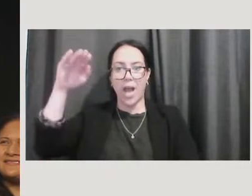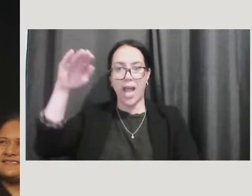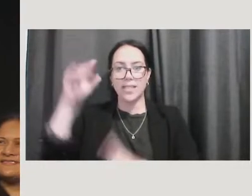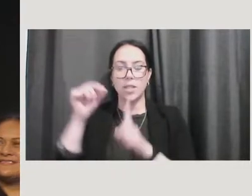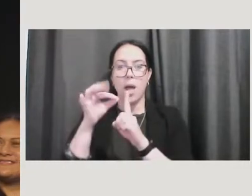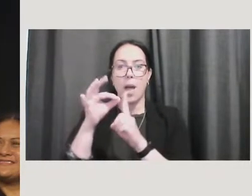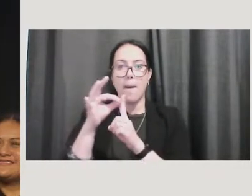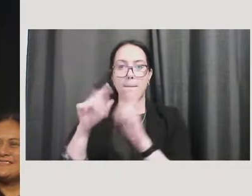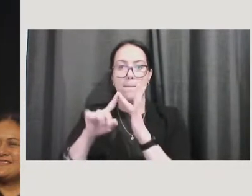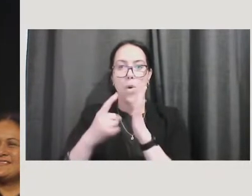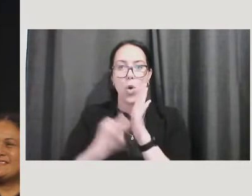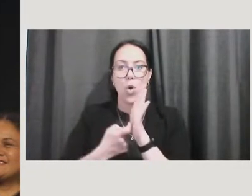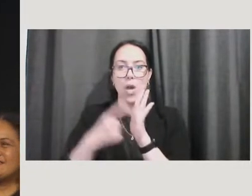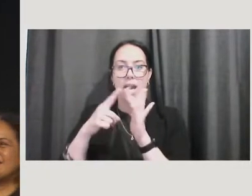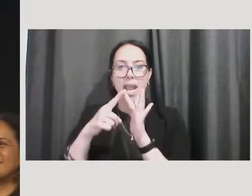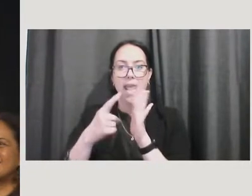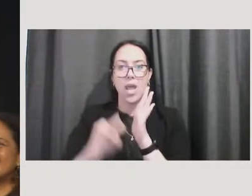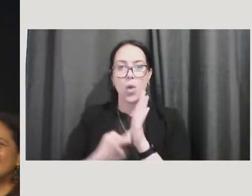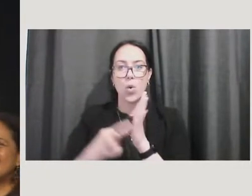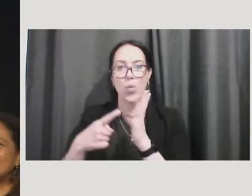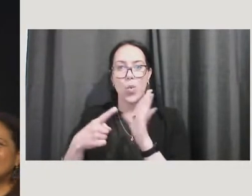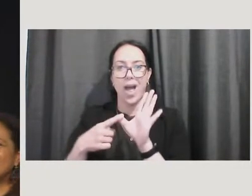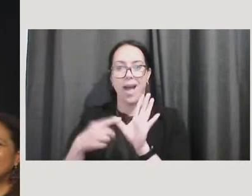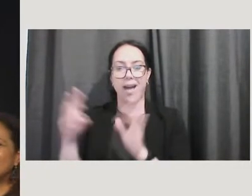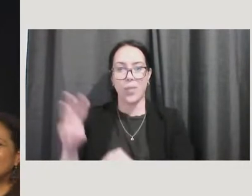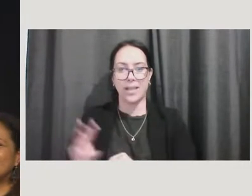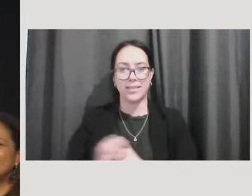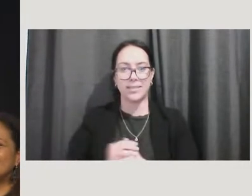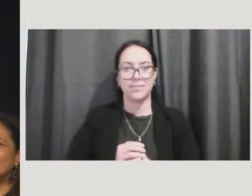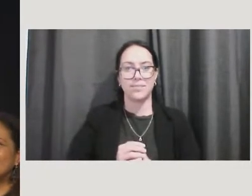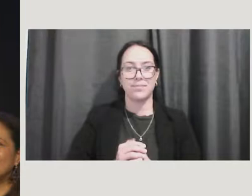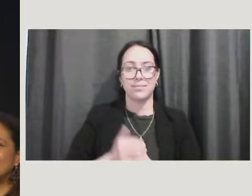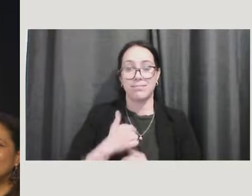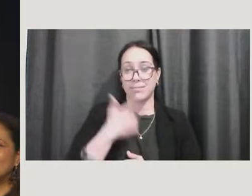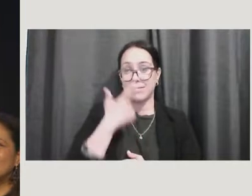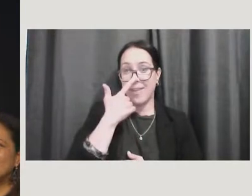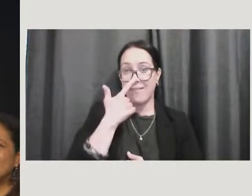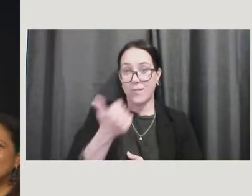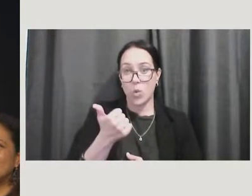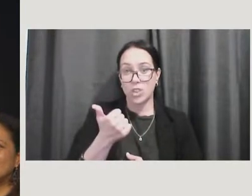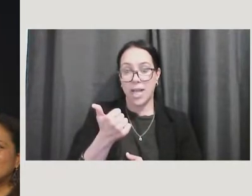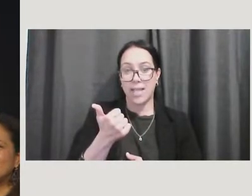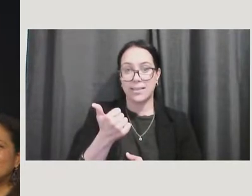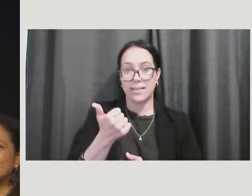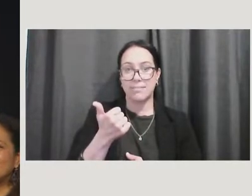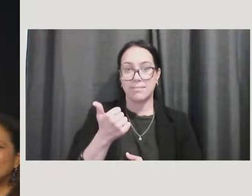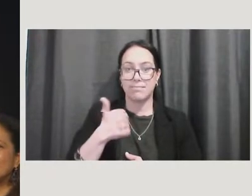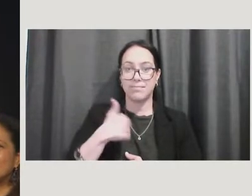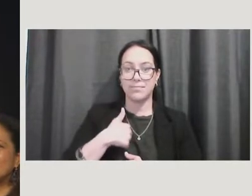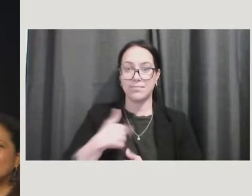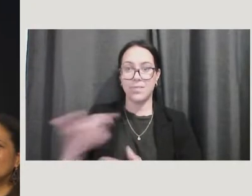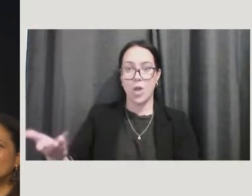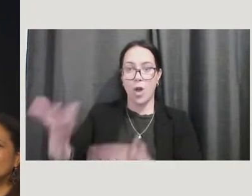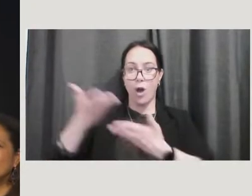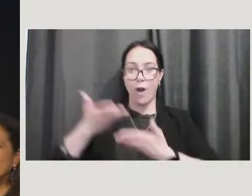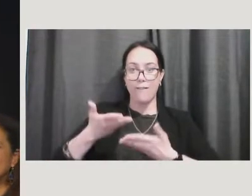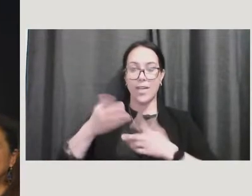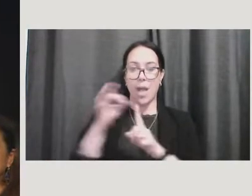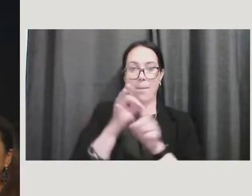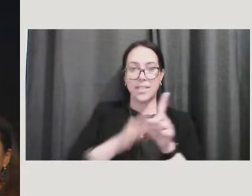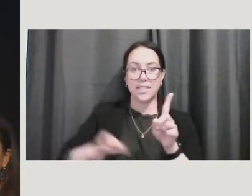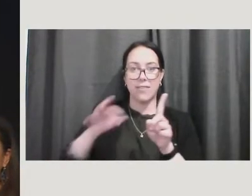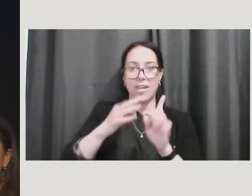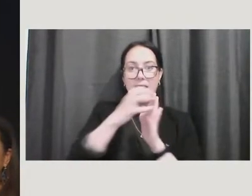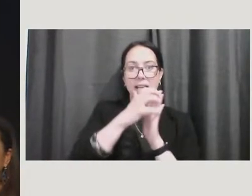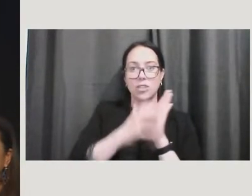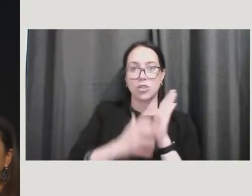I um I was fortunate enough to be offered the Pacifica script advisor